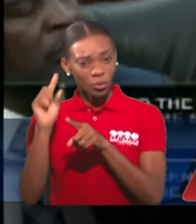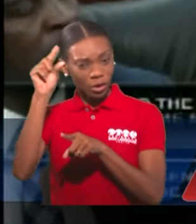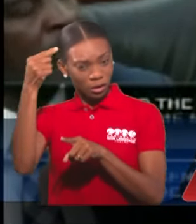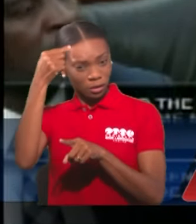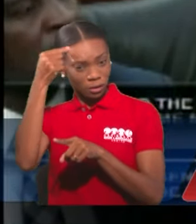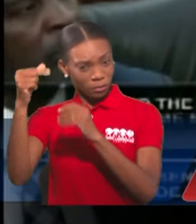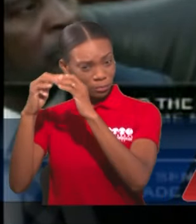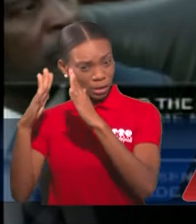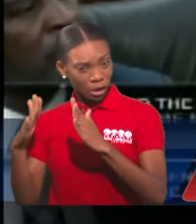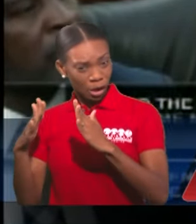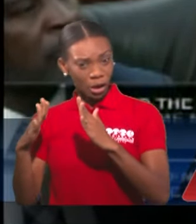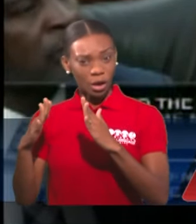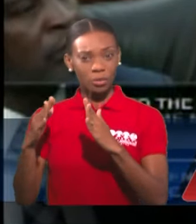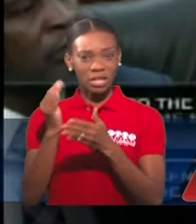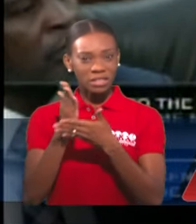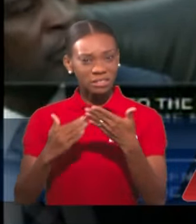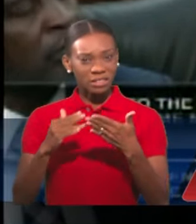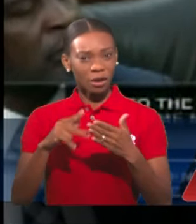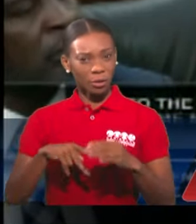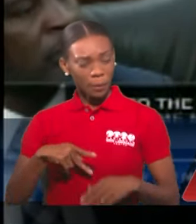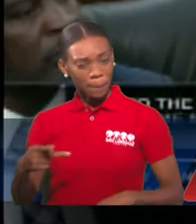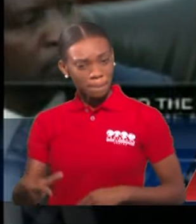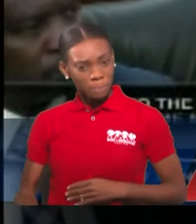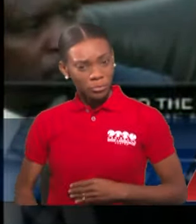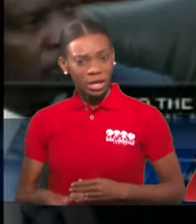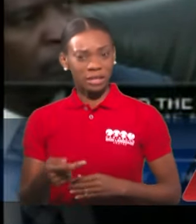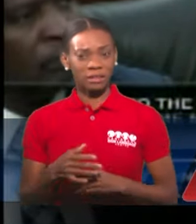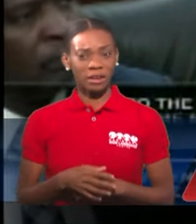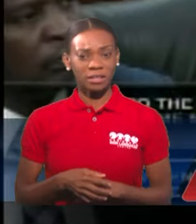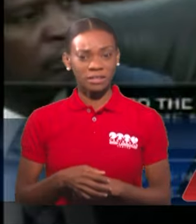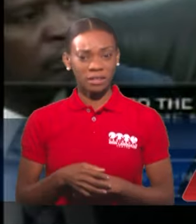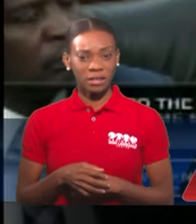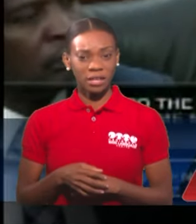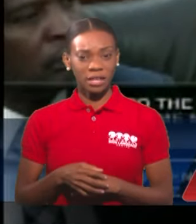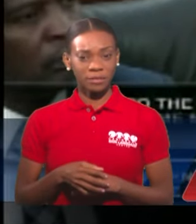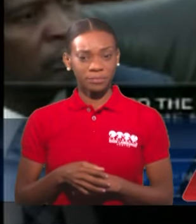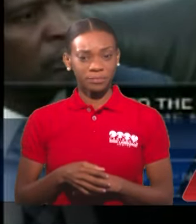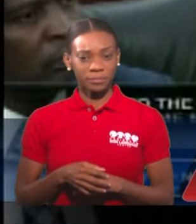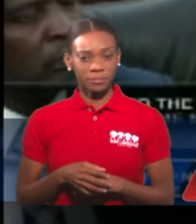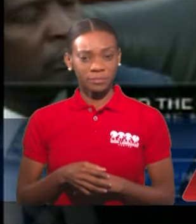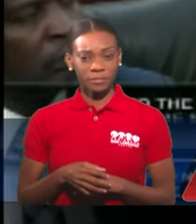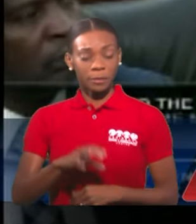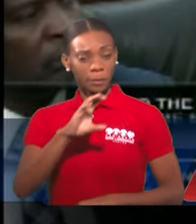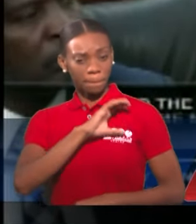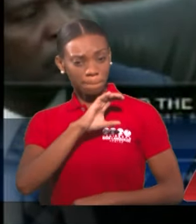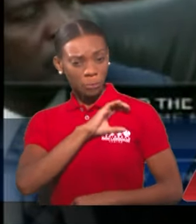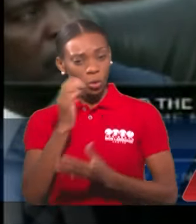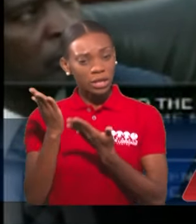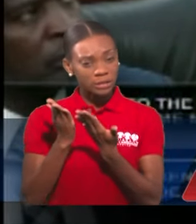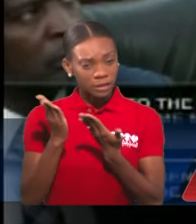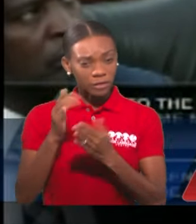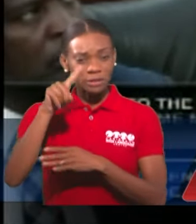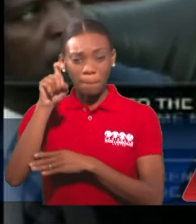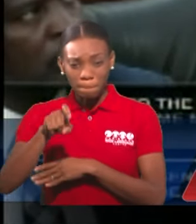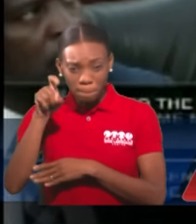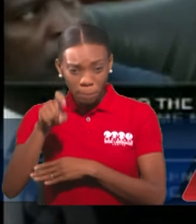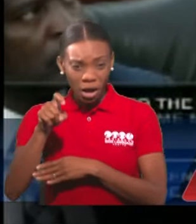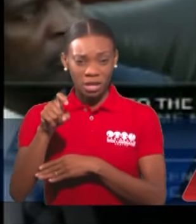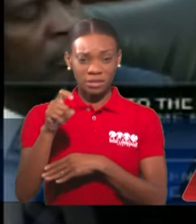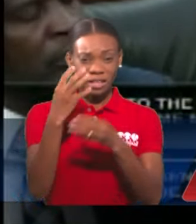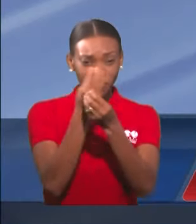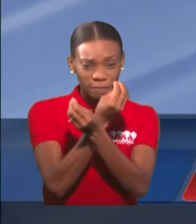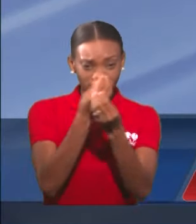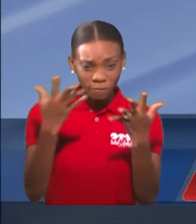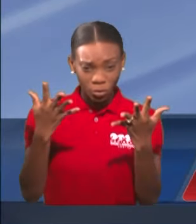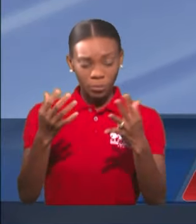discretion. In these cases, the authority promptly notifies the Trinidad and Tobago Police Service as part of its established